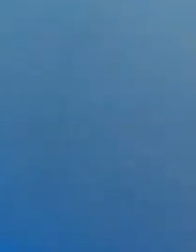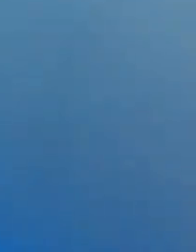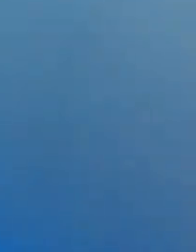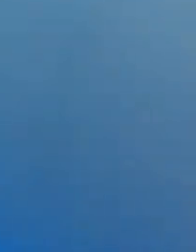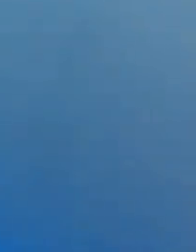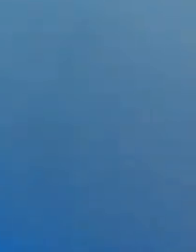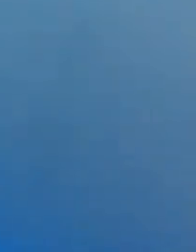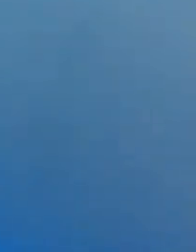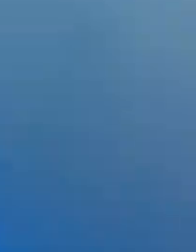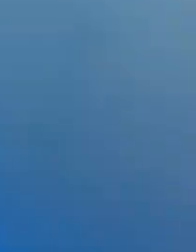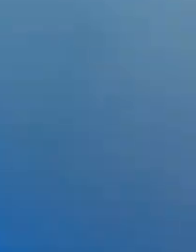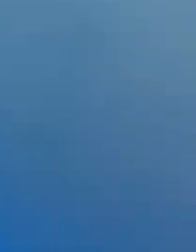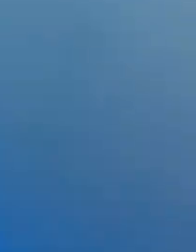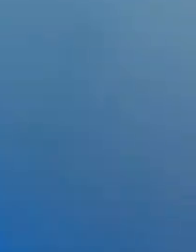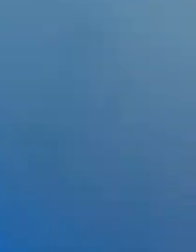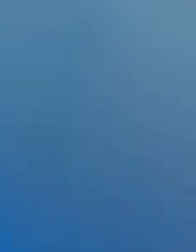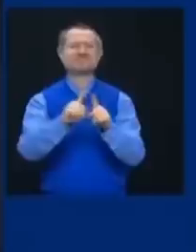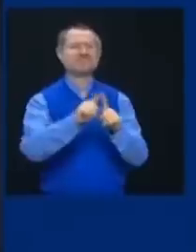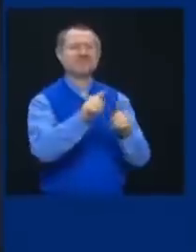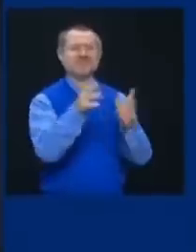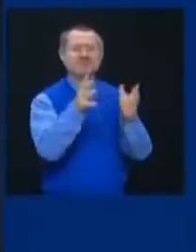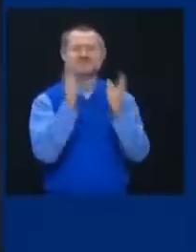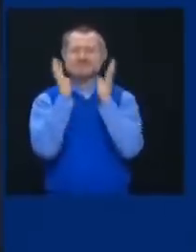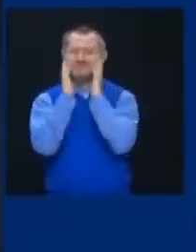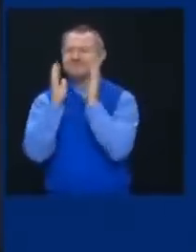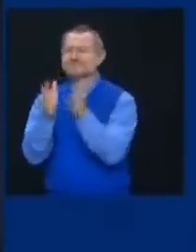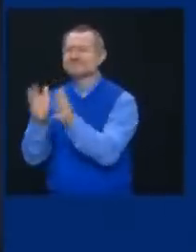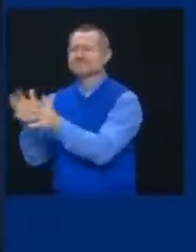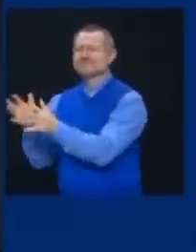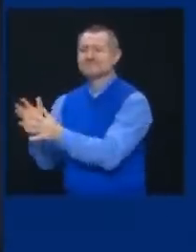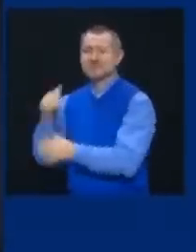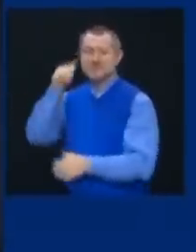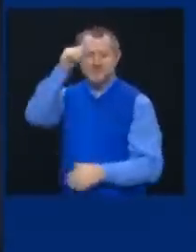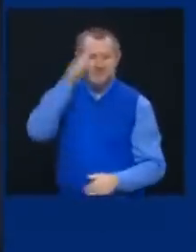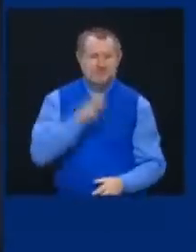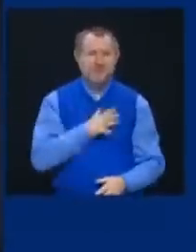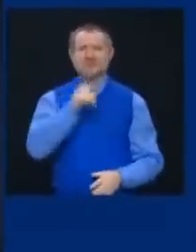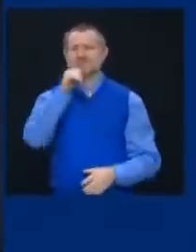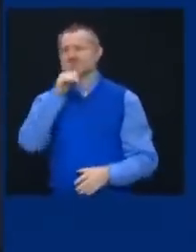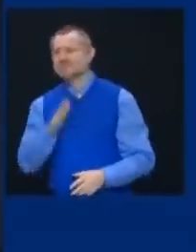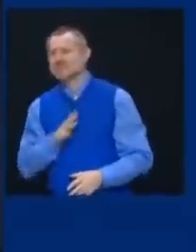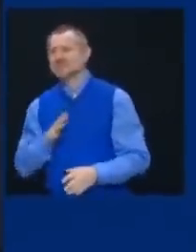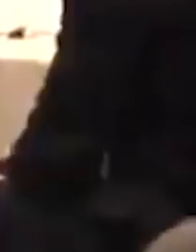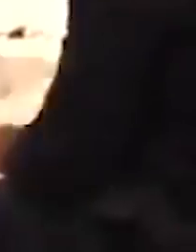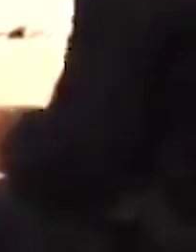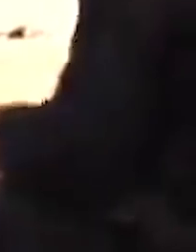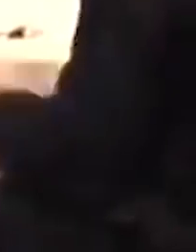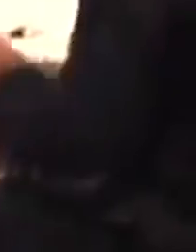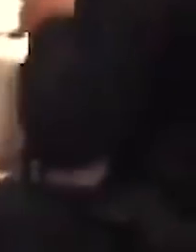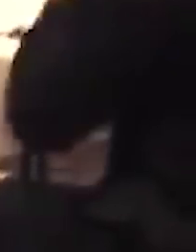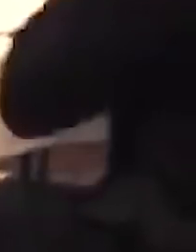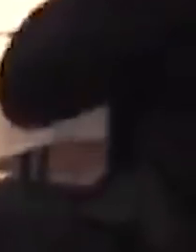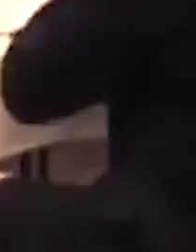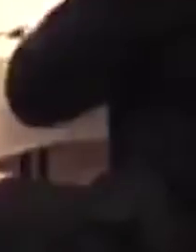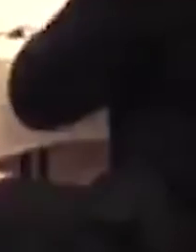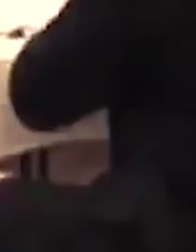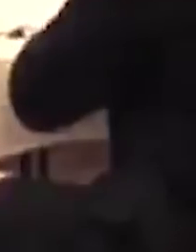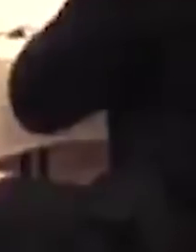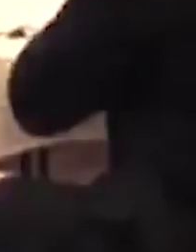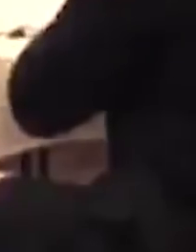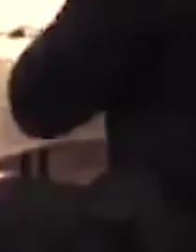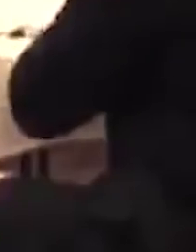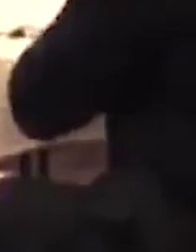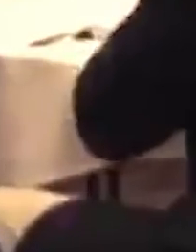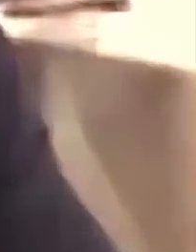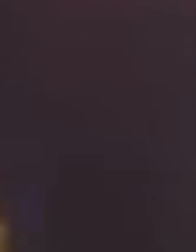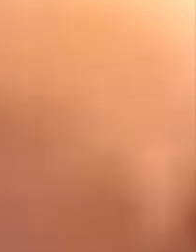Excuse me, what the fuck did he just say? Women, men, children, etc. Will you eat the whole